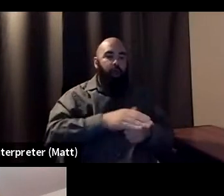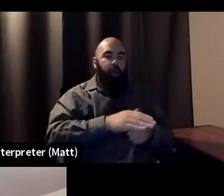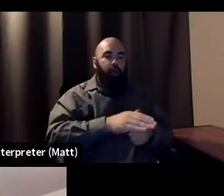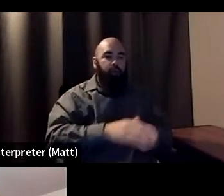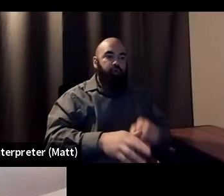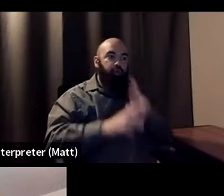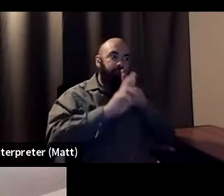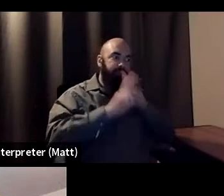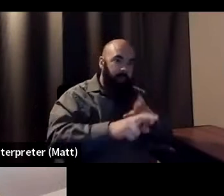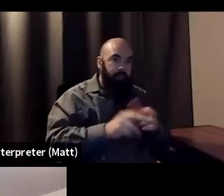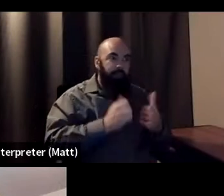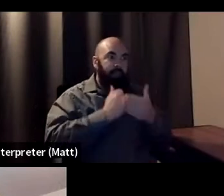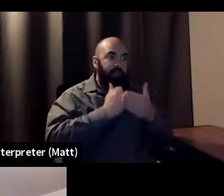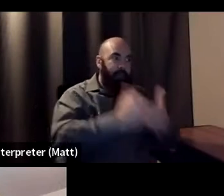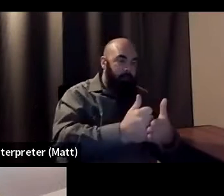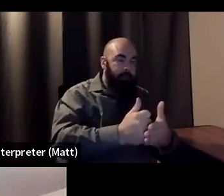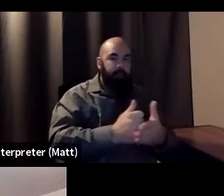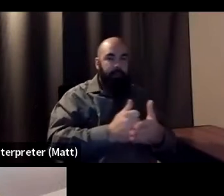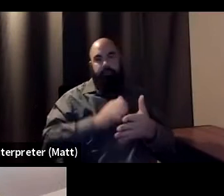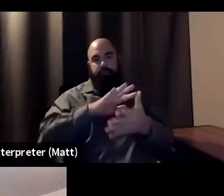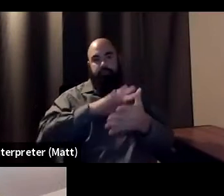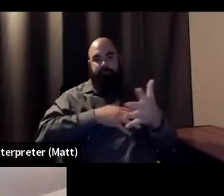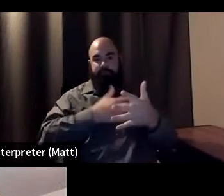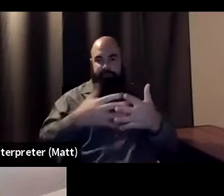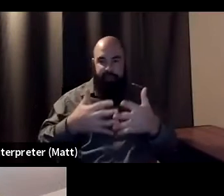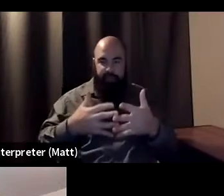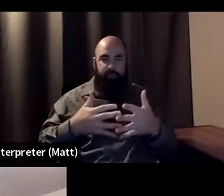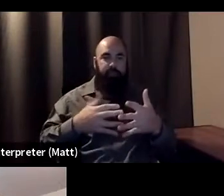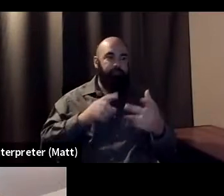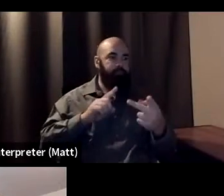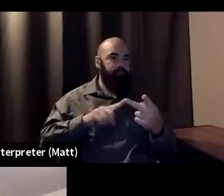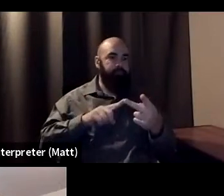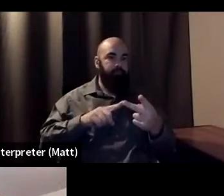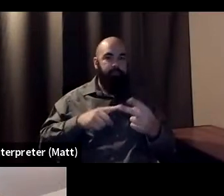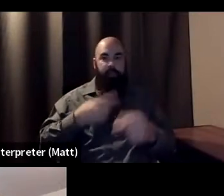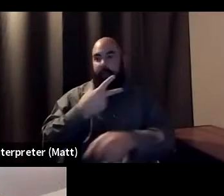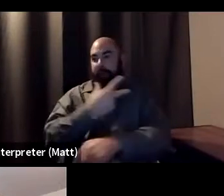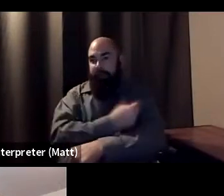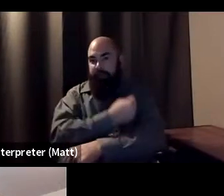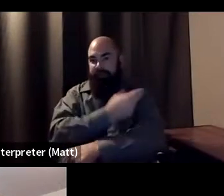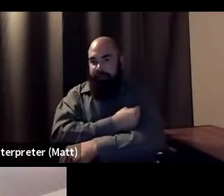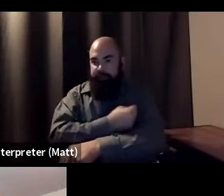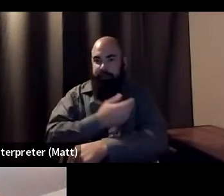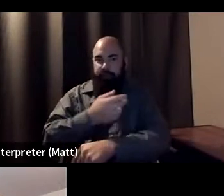valuable time to the Vaccine Scheduling Center, the on-site vaccine